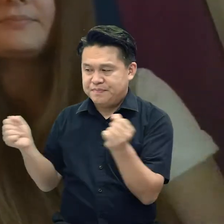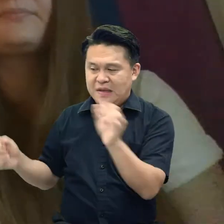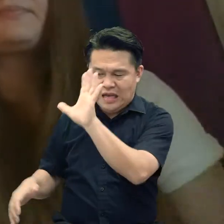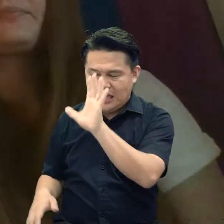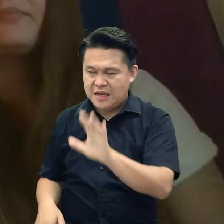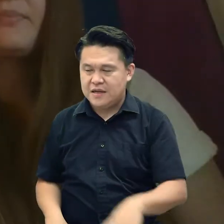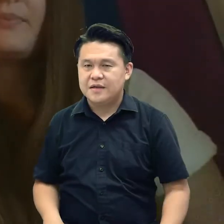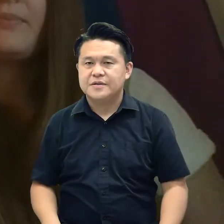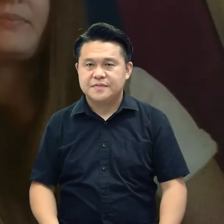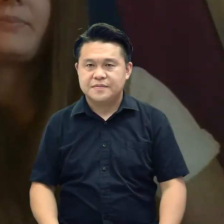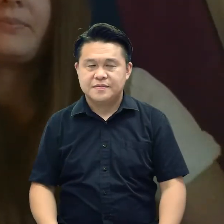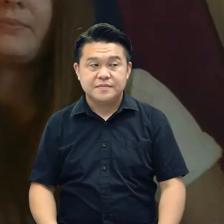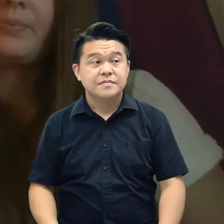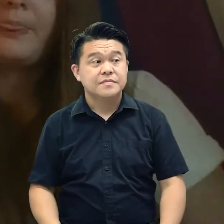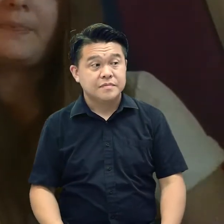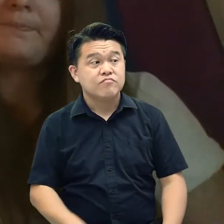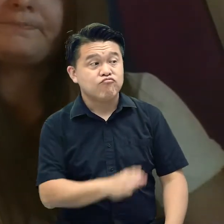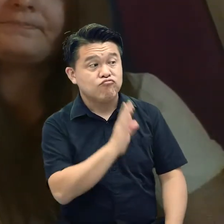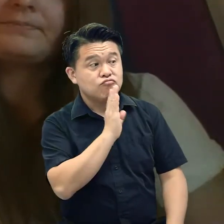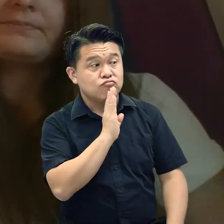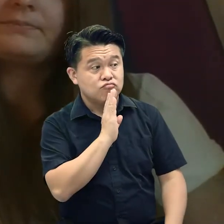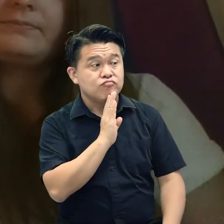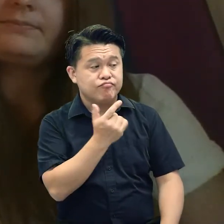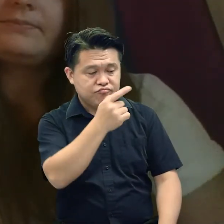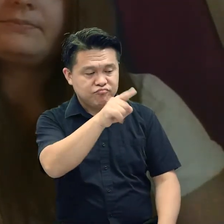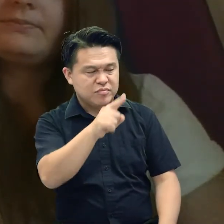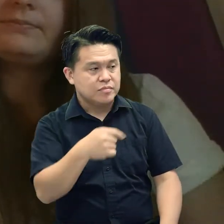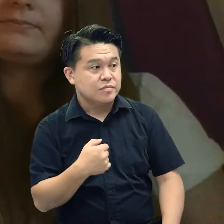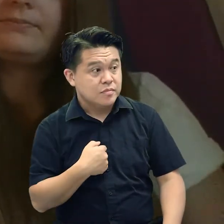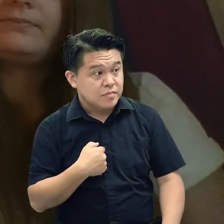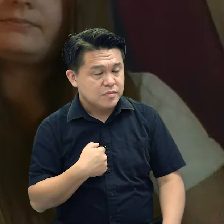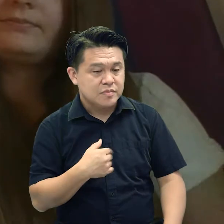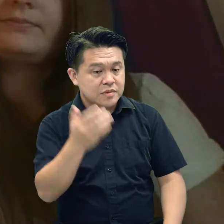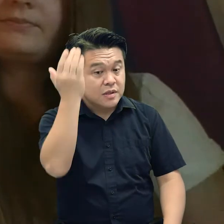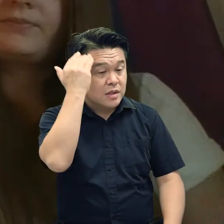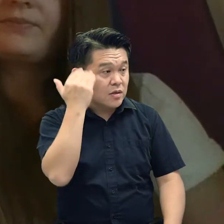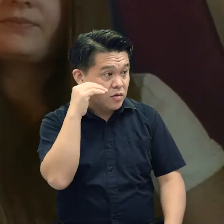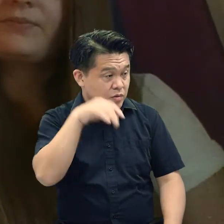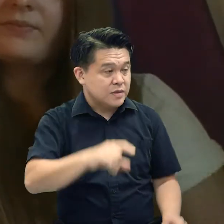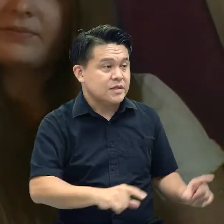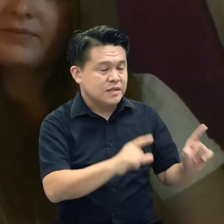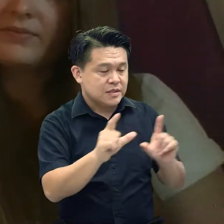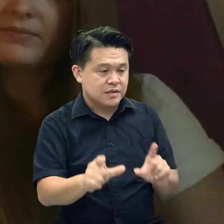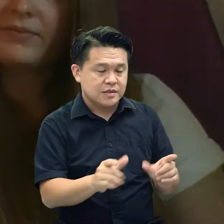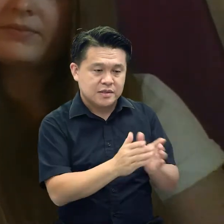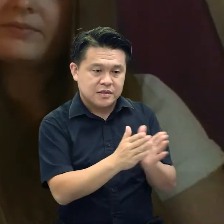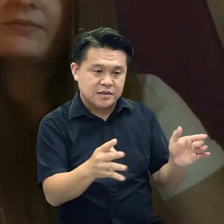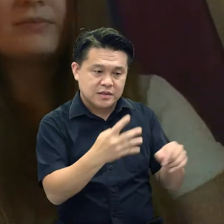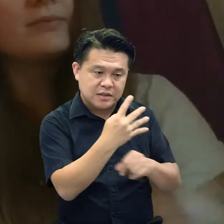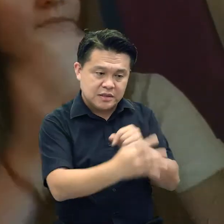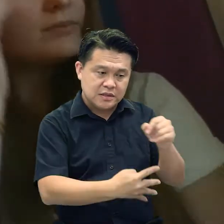exactly. So when I started to live in Korea, I think after almost